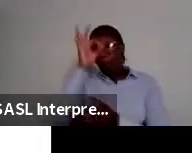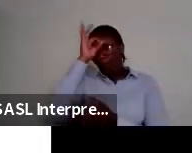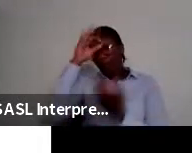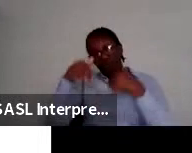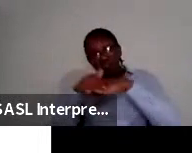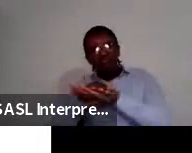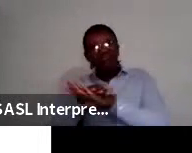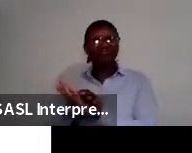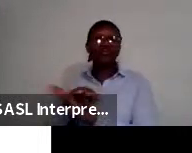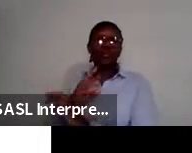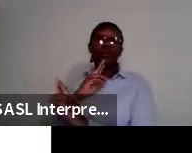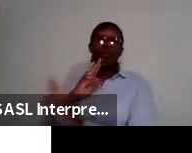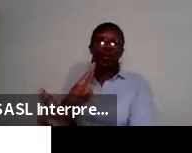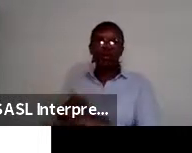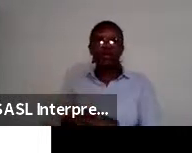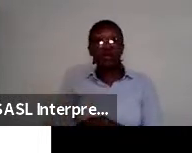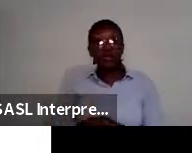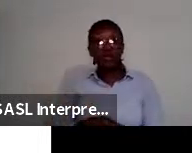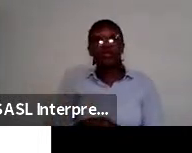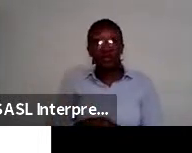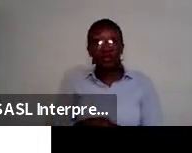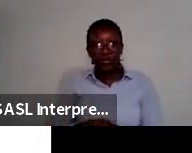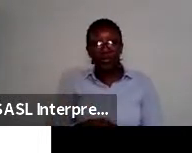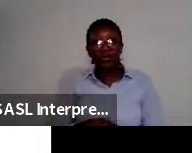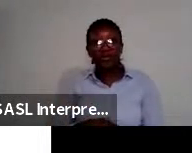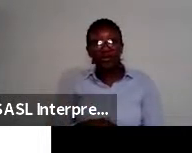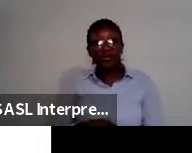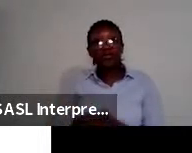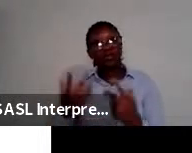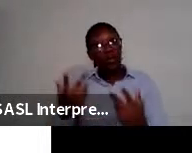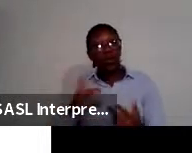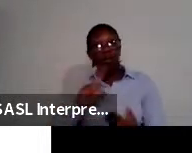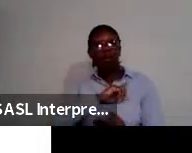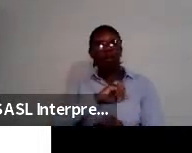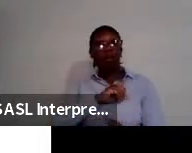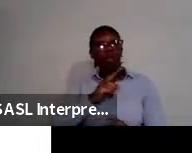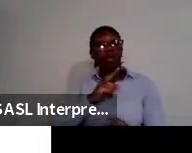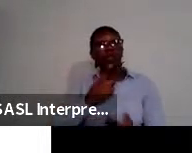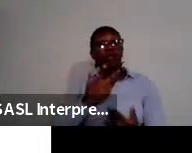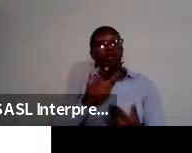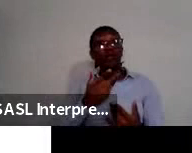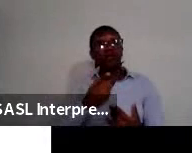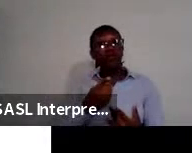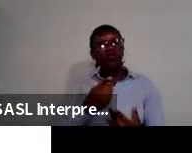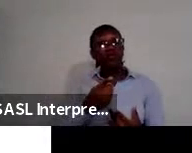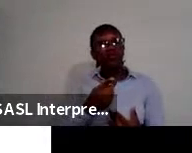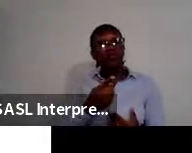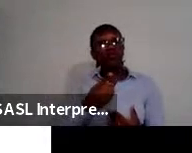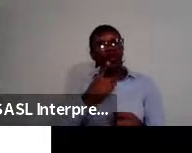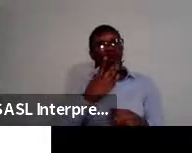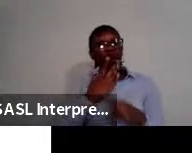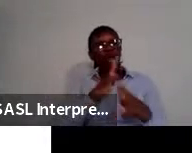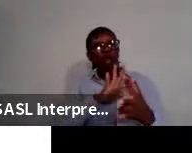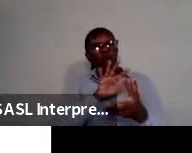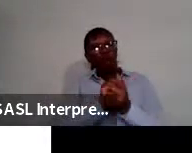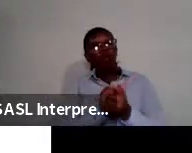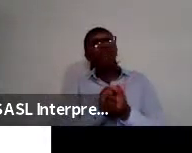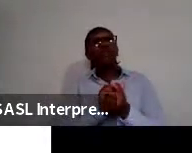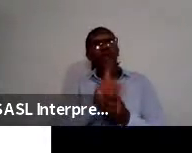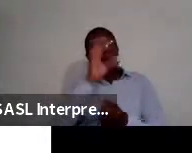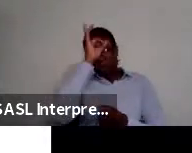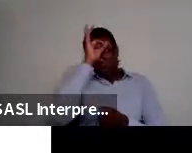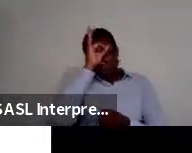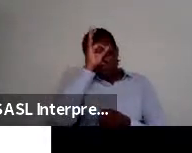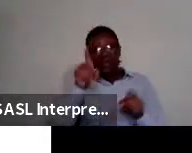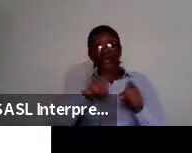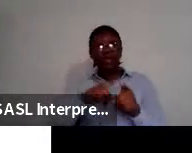and particulars to the satisfaction of the inspector, because you are coordinating this with them, that the alleged counterfeit goods